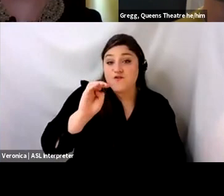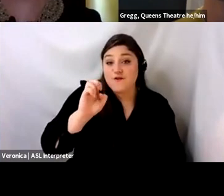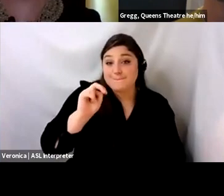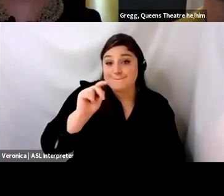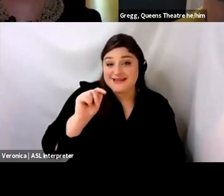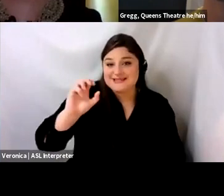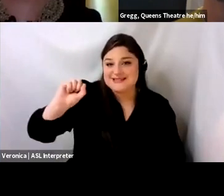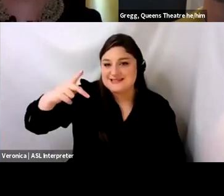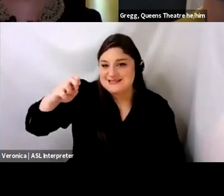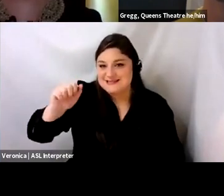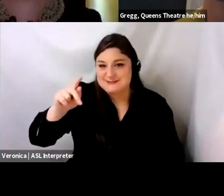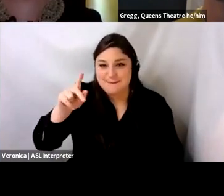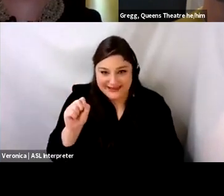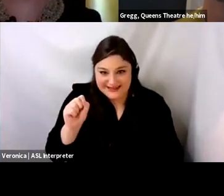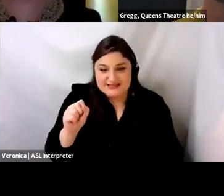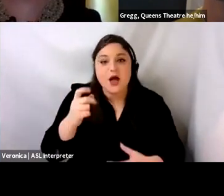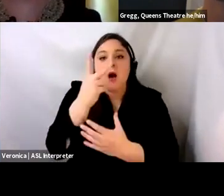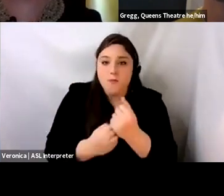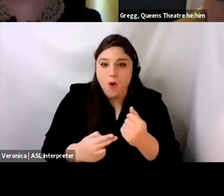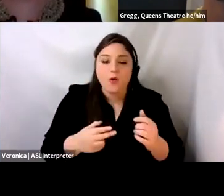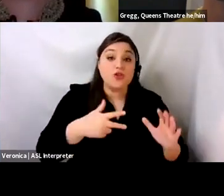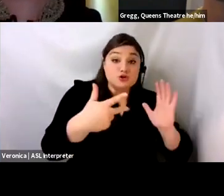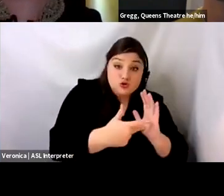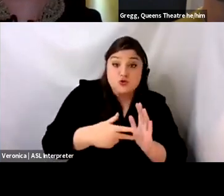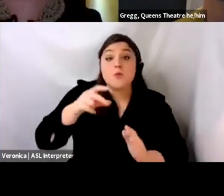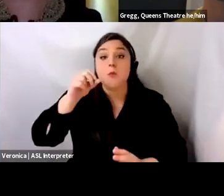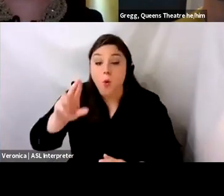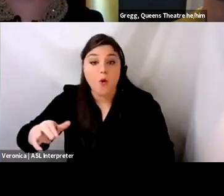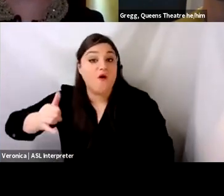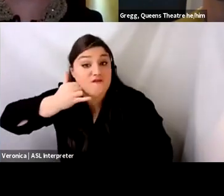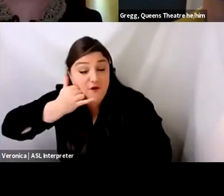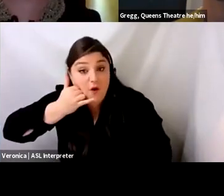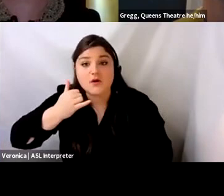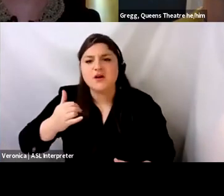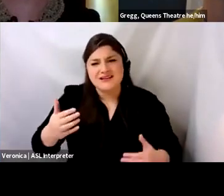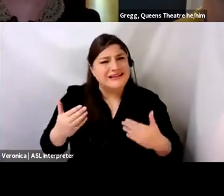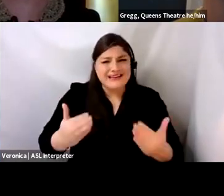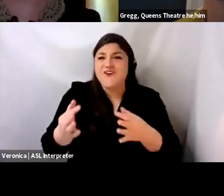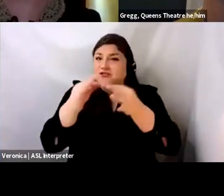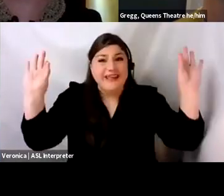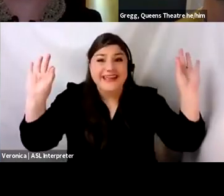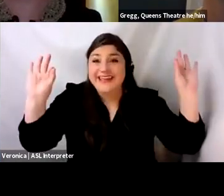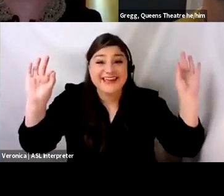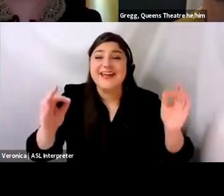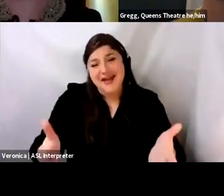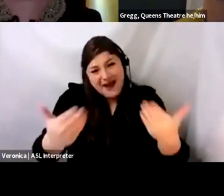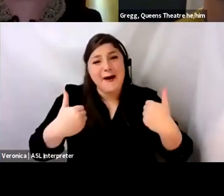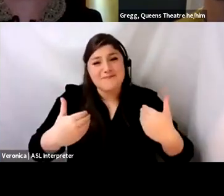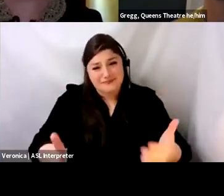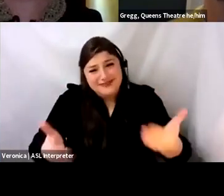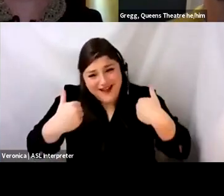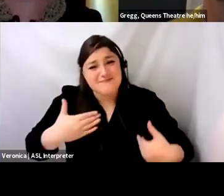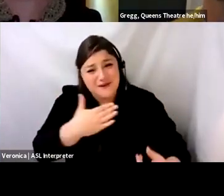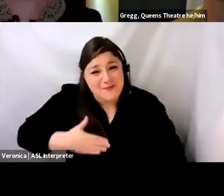actually dance. Yes. They're dance classes there. It's, it's, please experience one, please come, come. You'll,